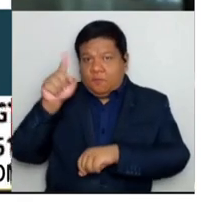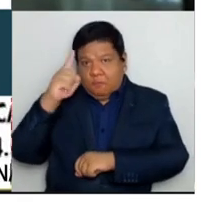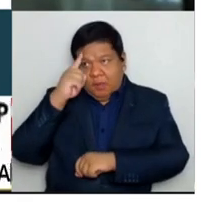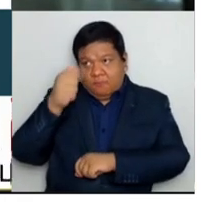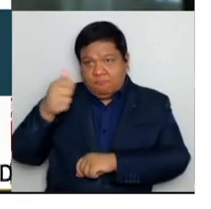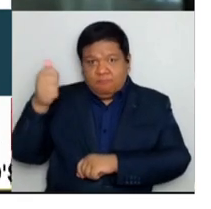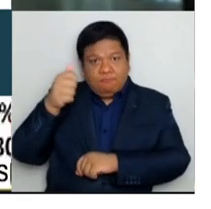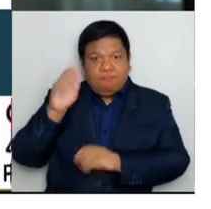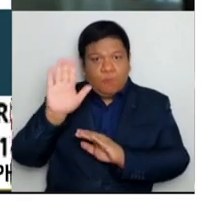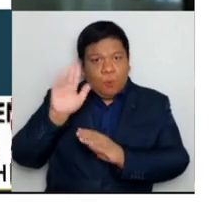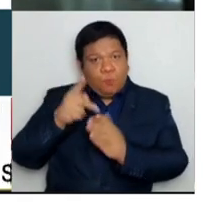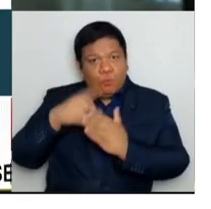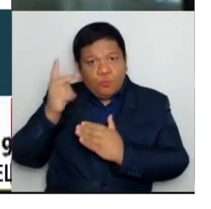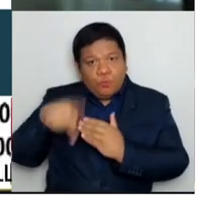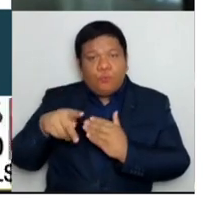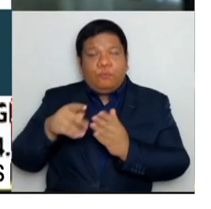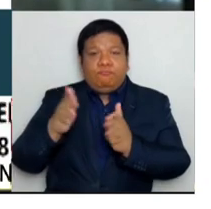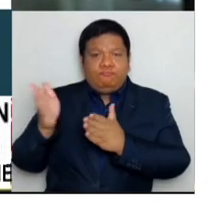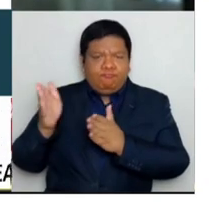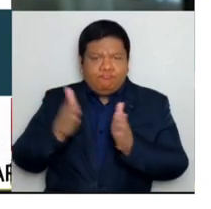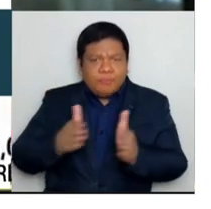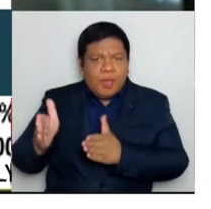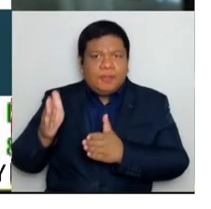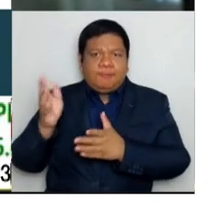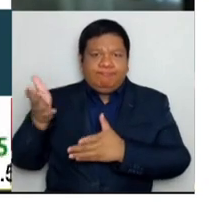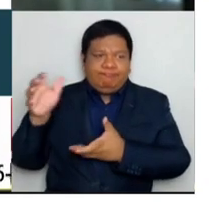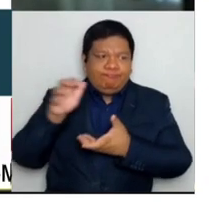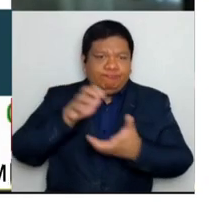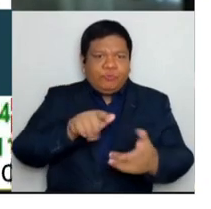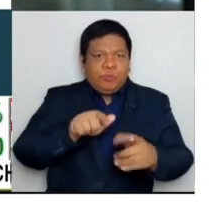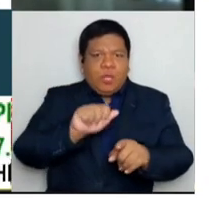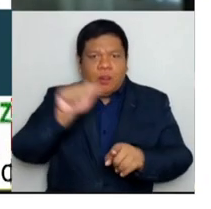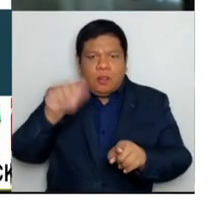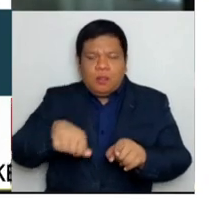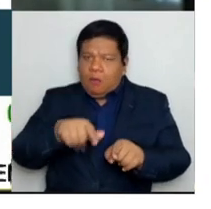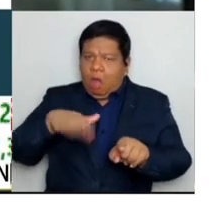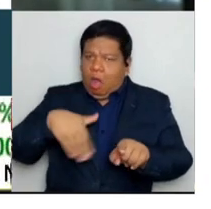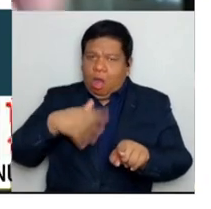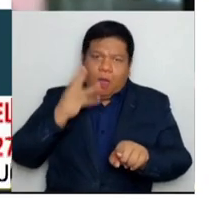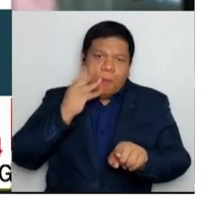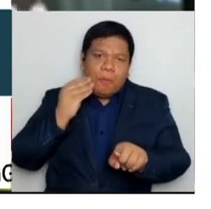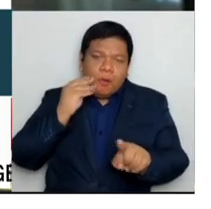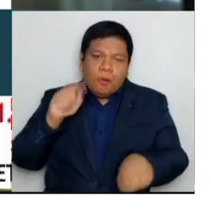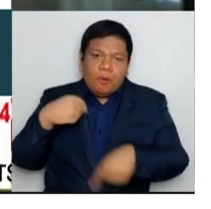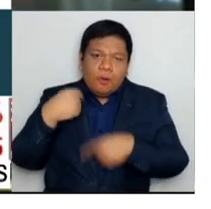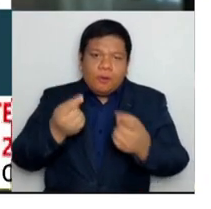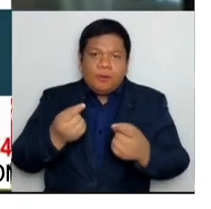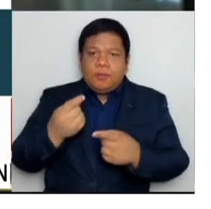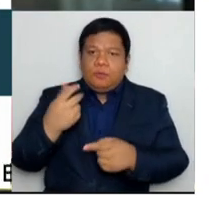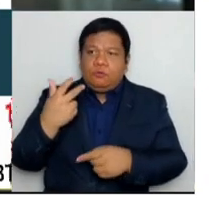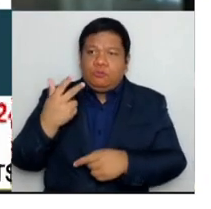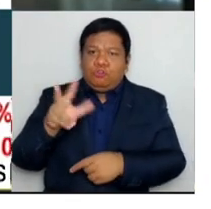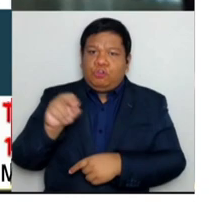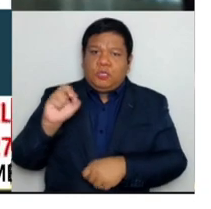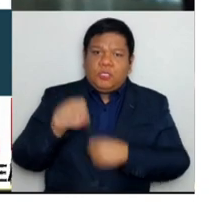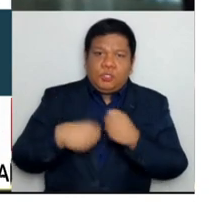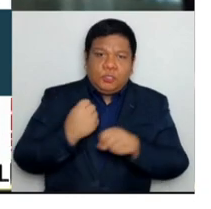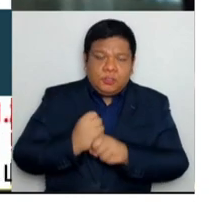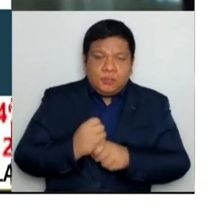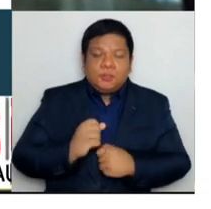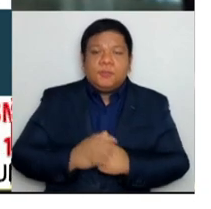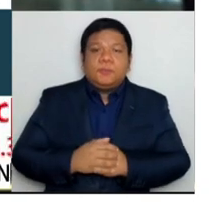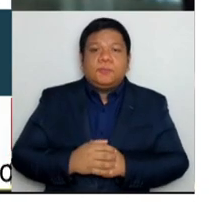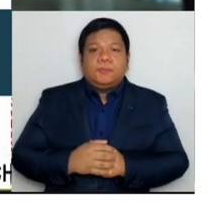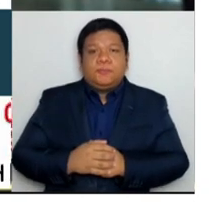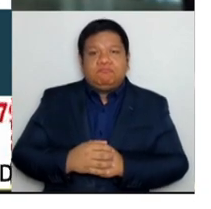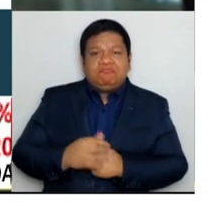projects closer to the people that they have not had or felt or experienced in 3 decades, 30 years. I